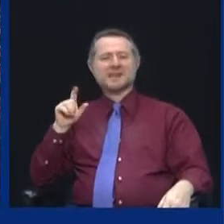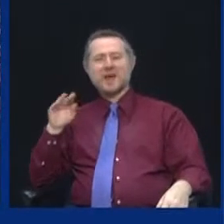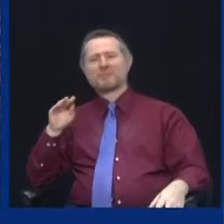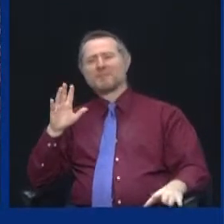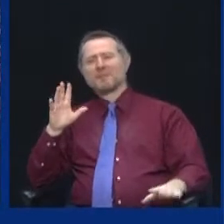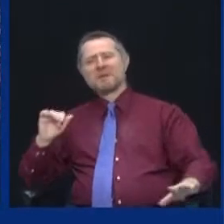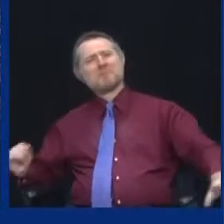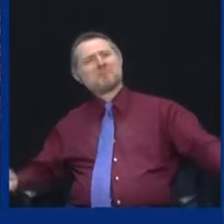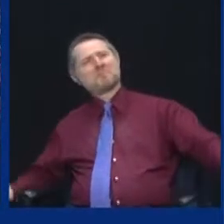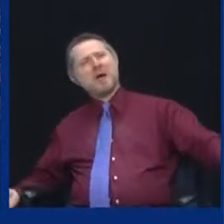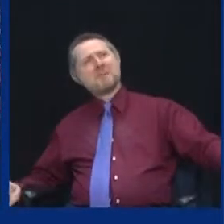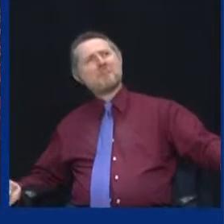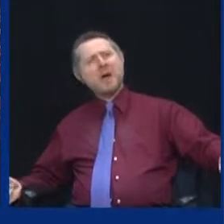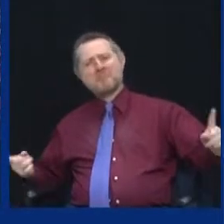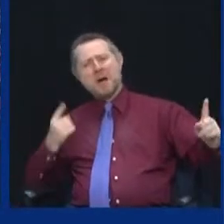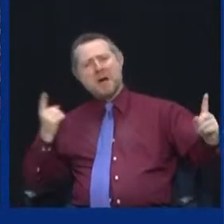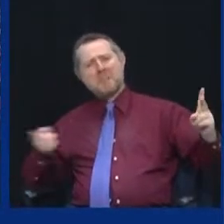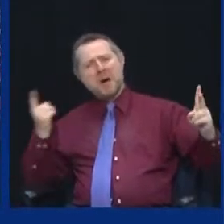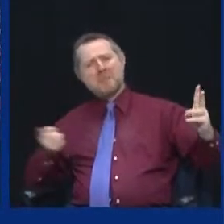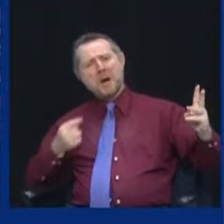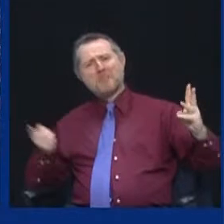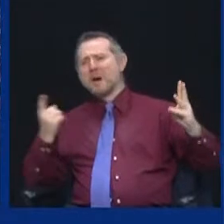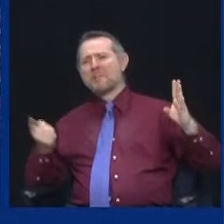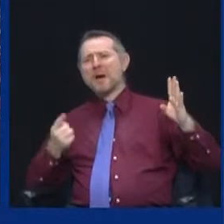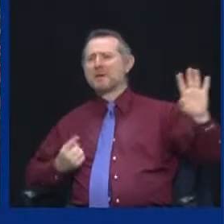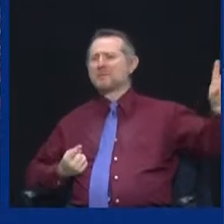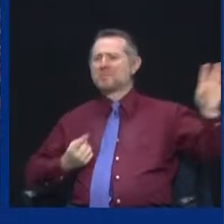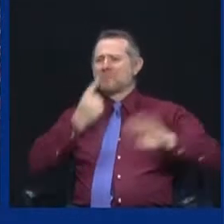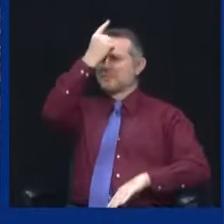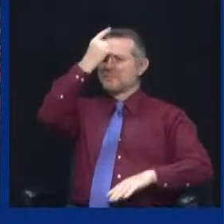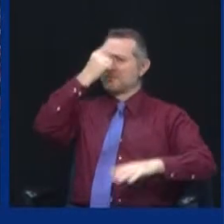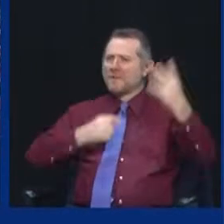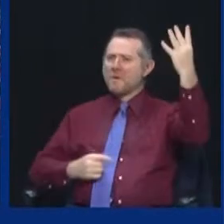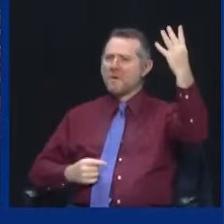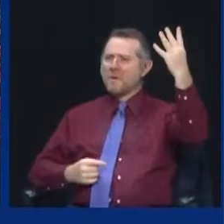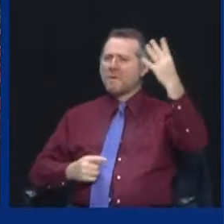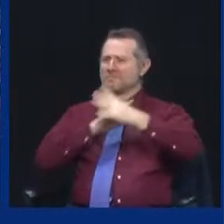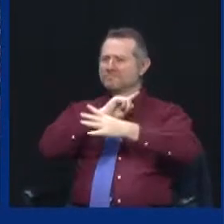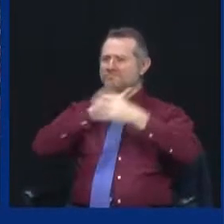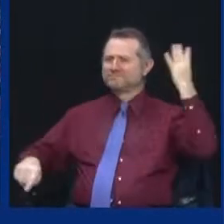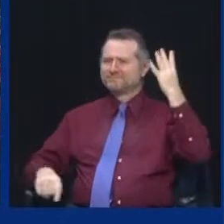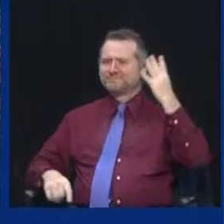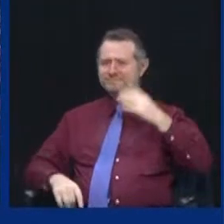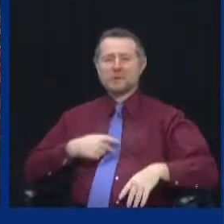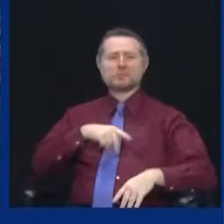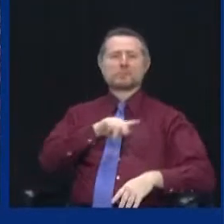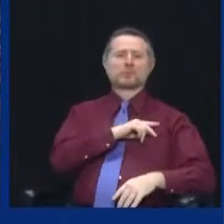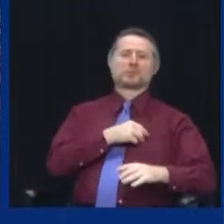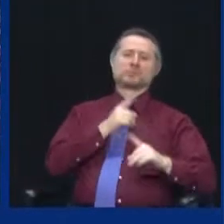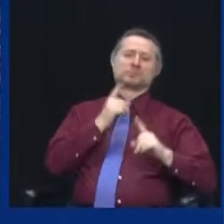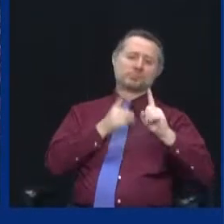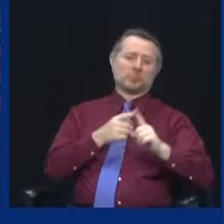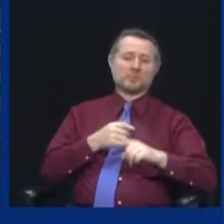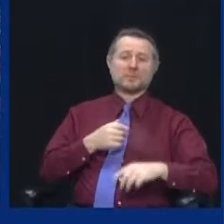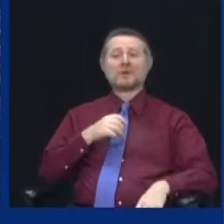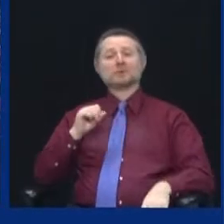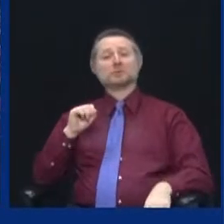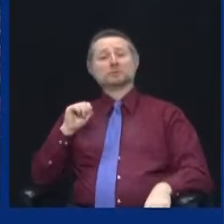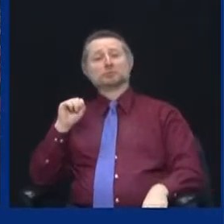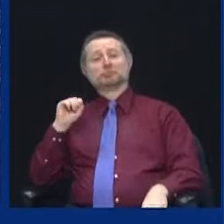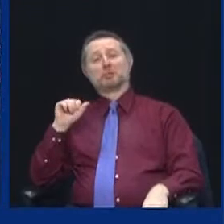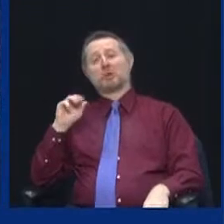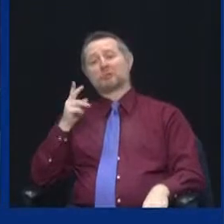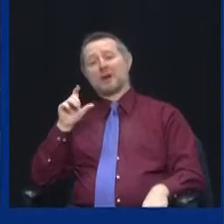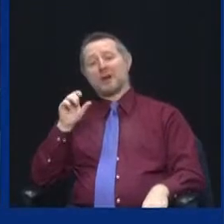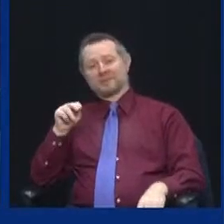point, a little bit of a personal point. Sahlen Field, Buffalo, New York, opened